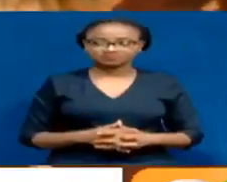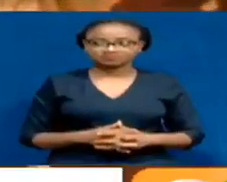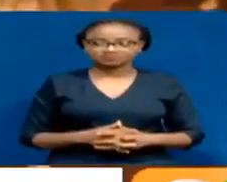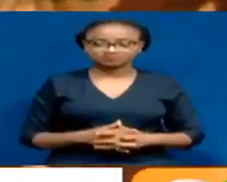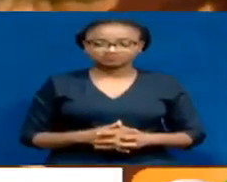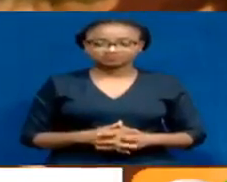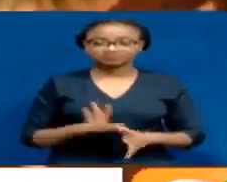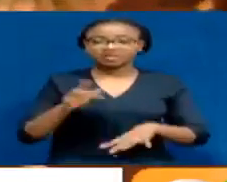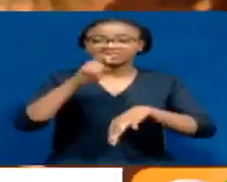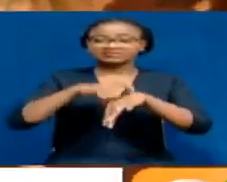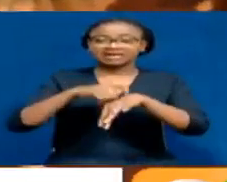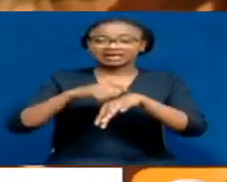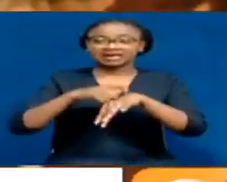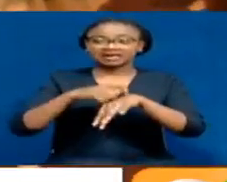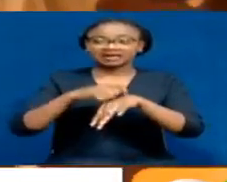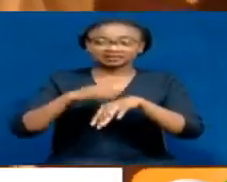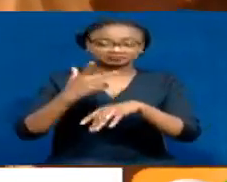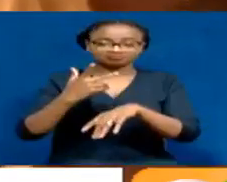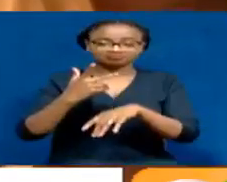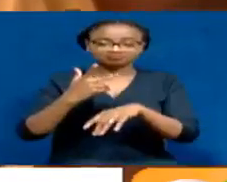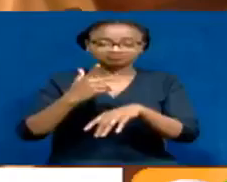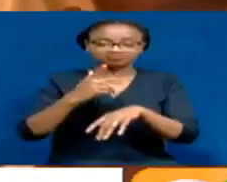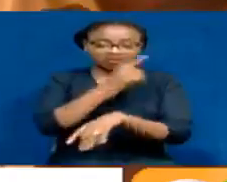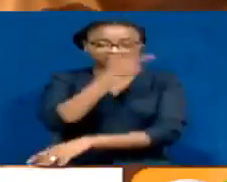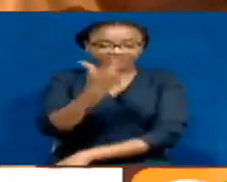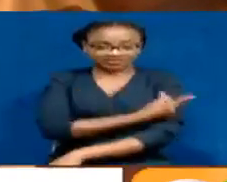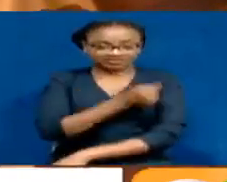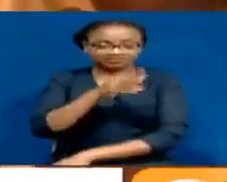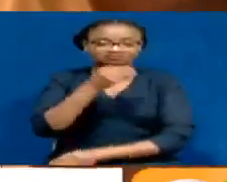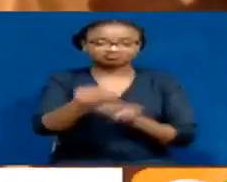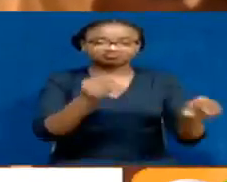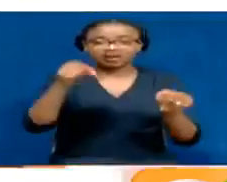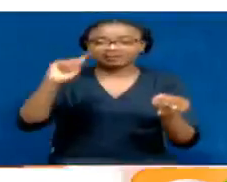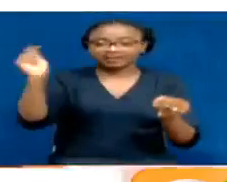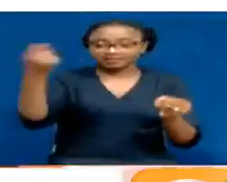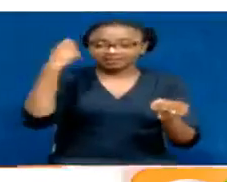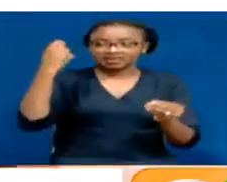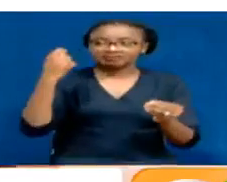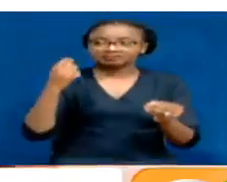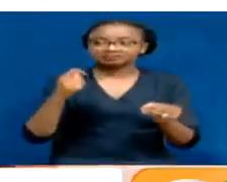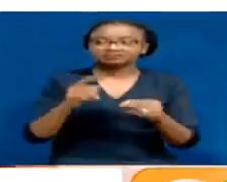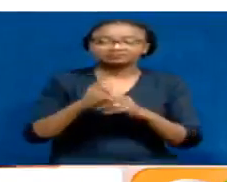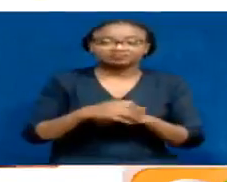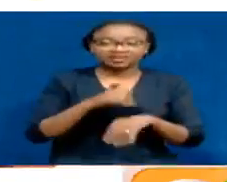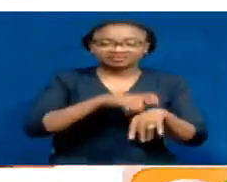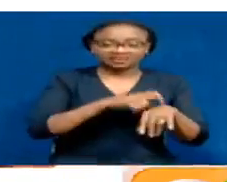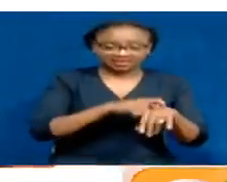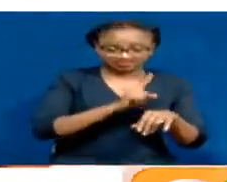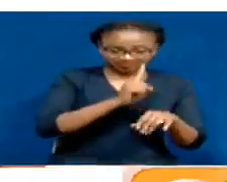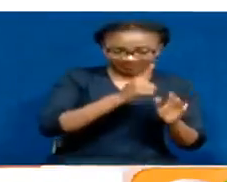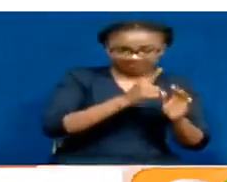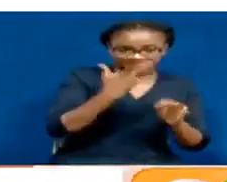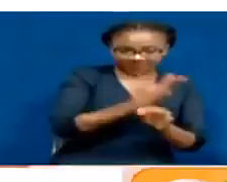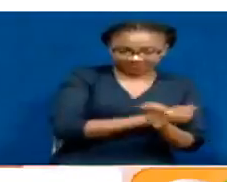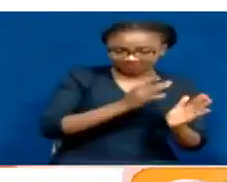When the AstraZeneca vaccine or Covishield vaccine was first being administered in Kenya, the interval period between the first